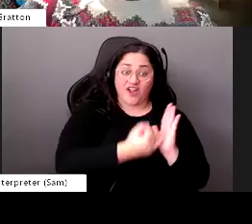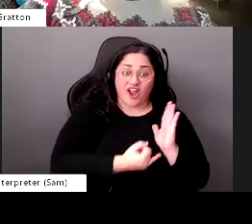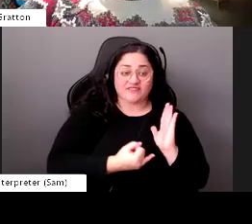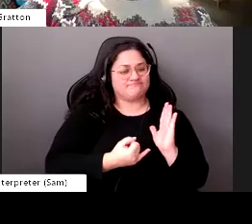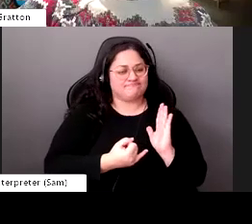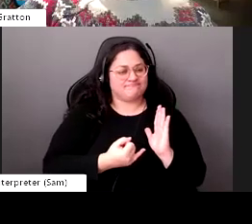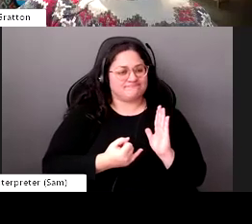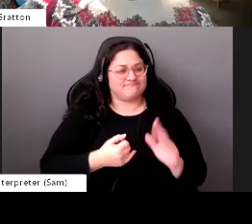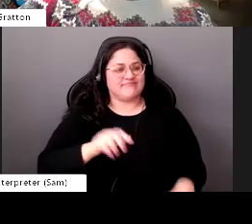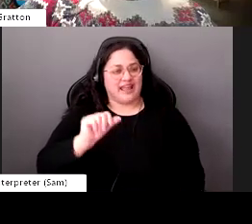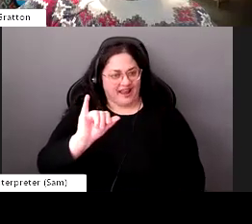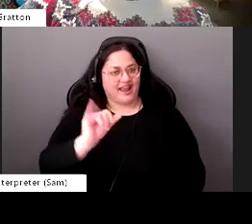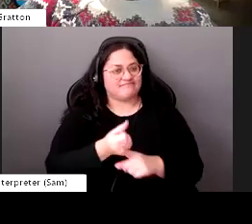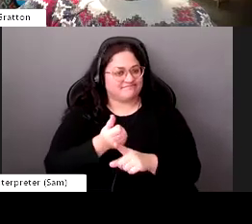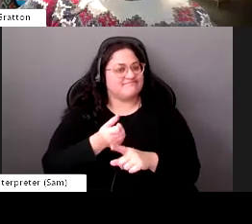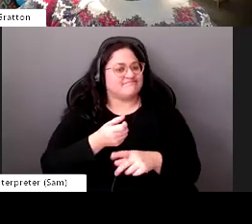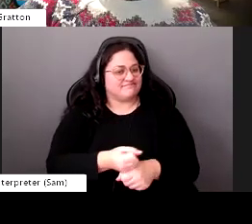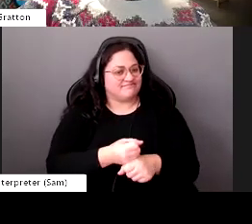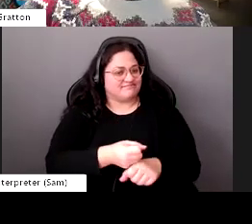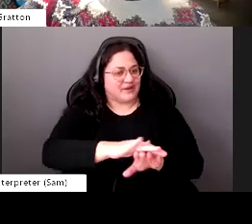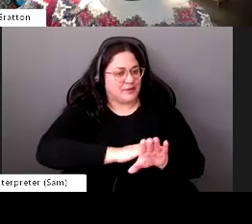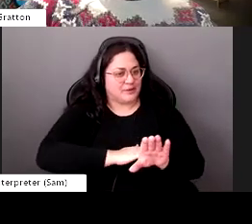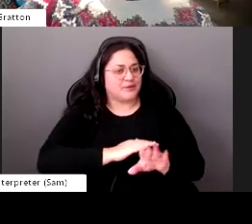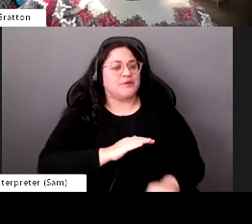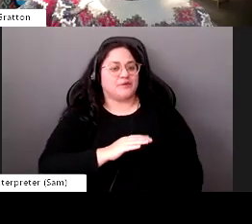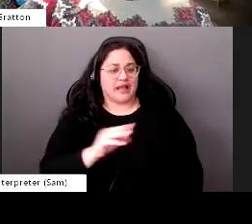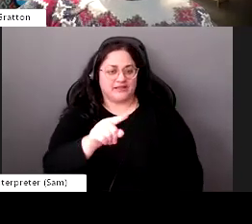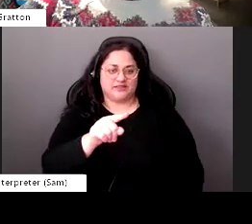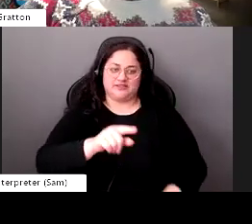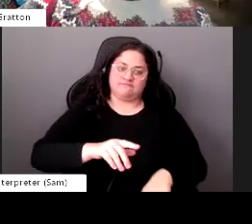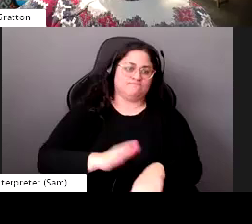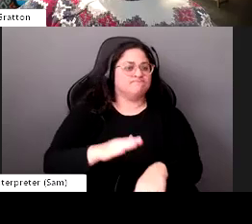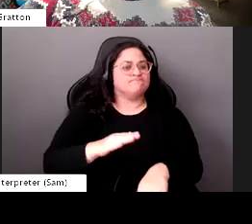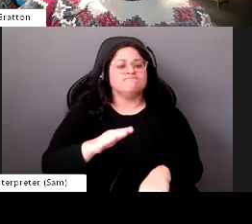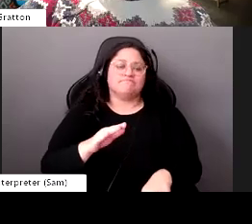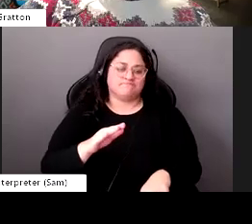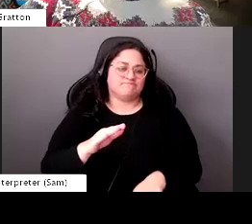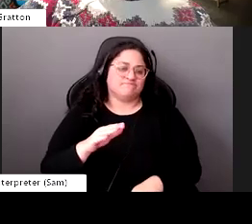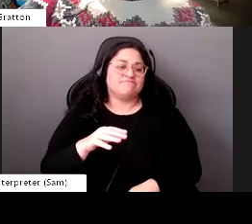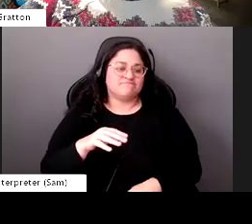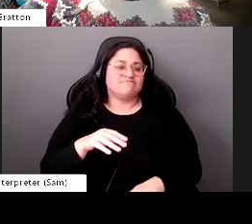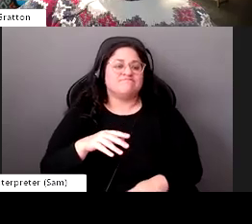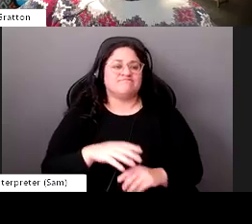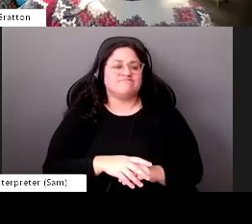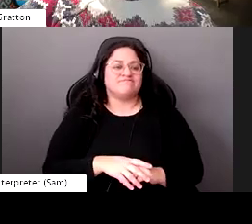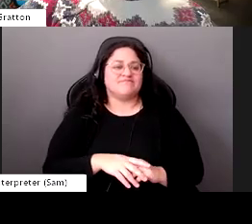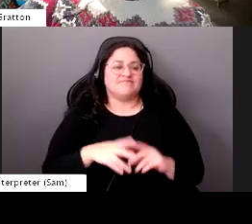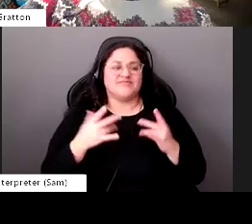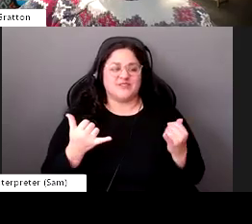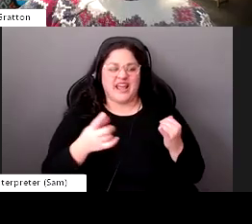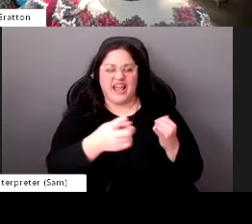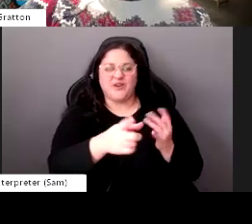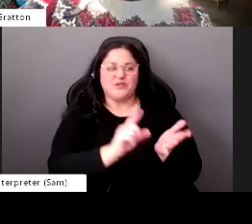do create cards. And now he says that we are only going to use our platform to support human designed art